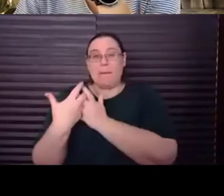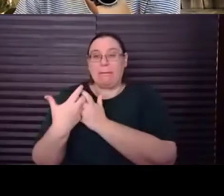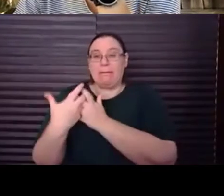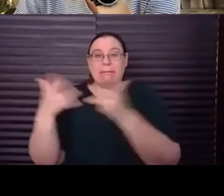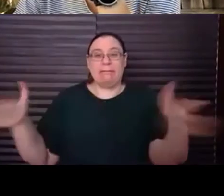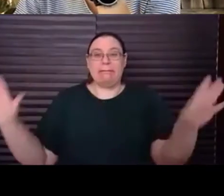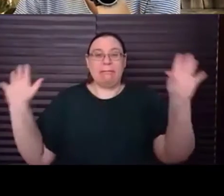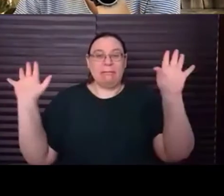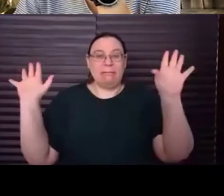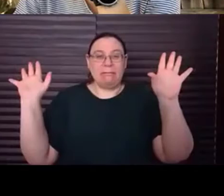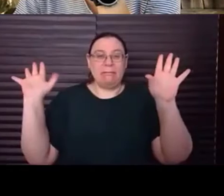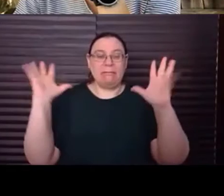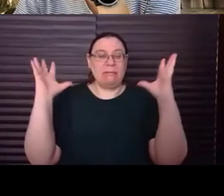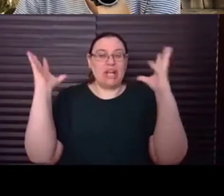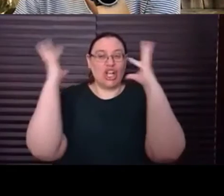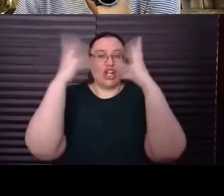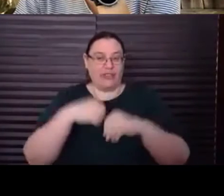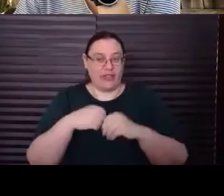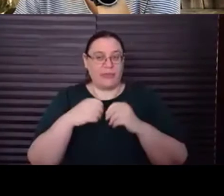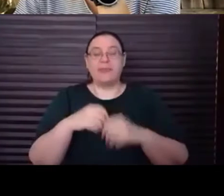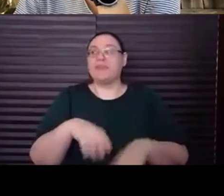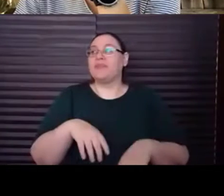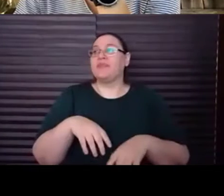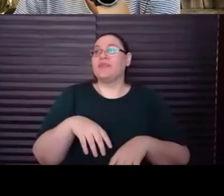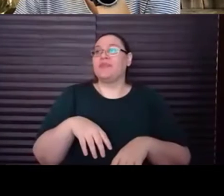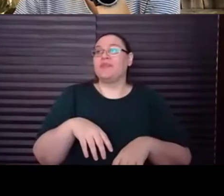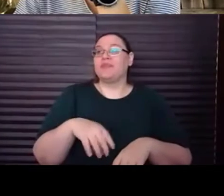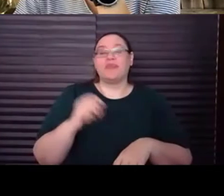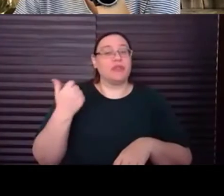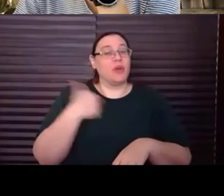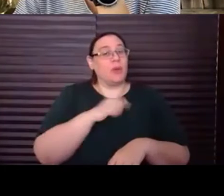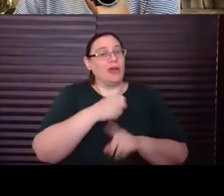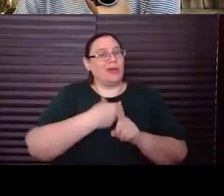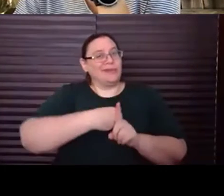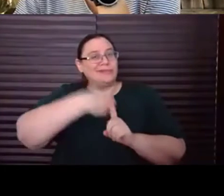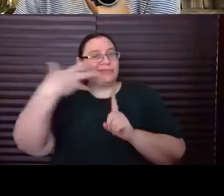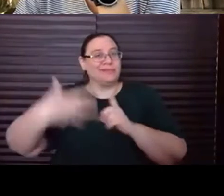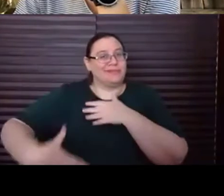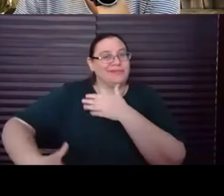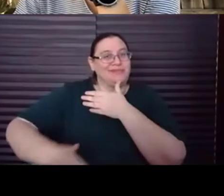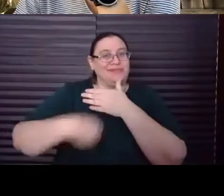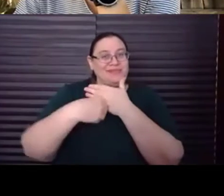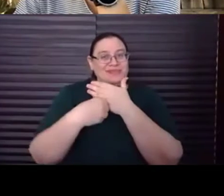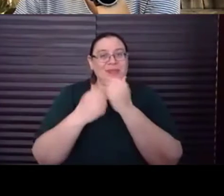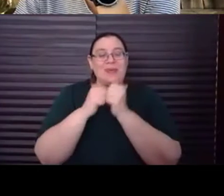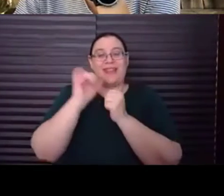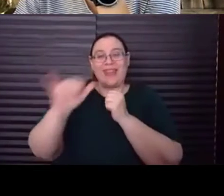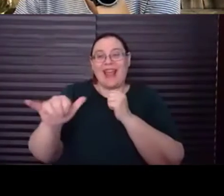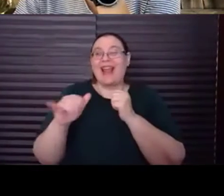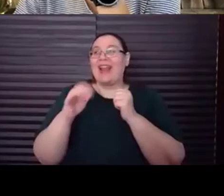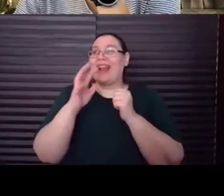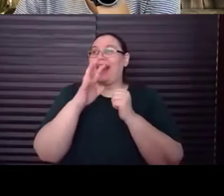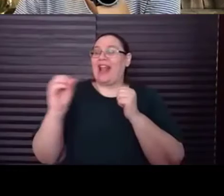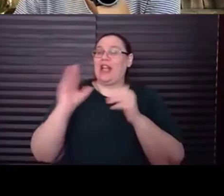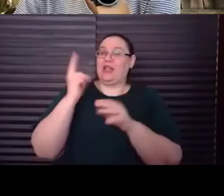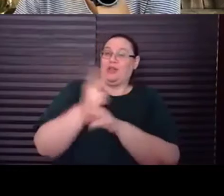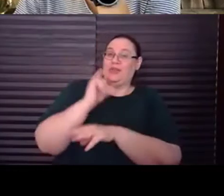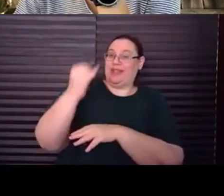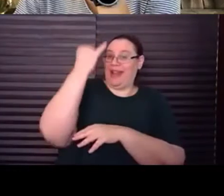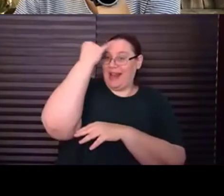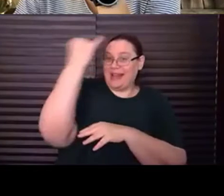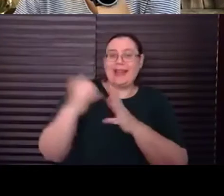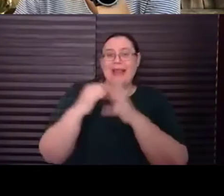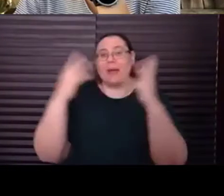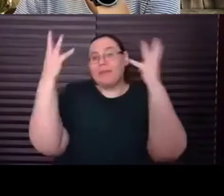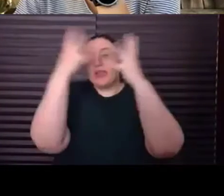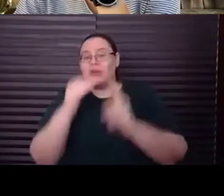it became beautiful. And with that said, like we were able to expand on it and use this whole idea,